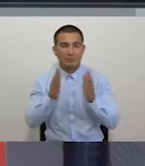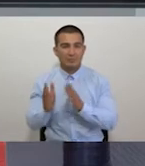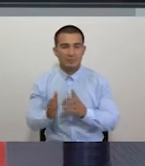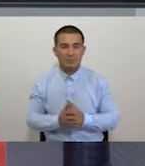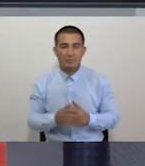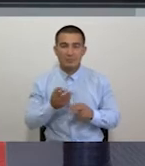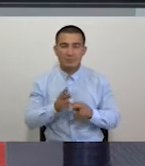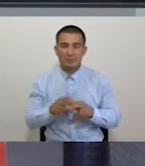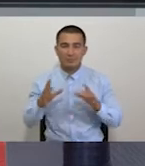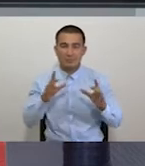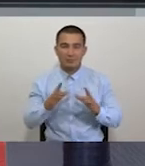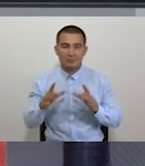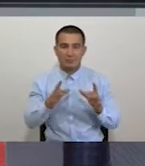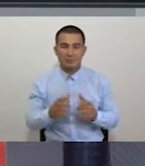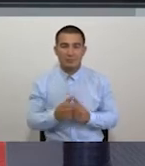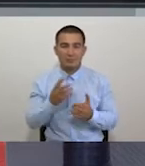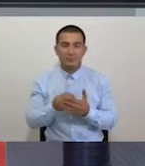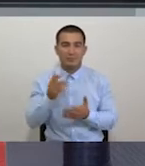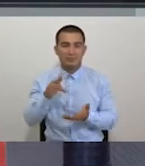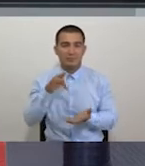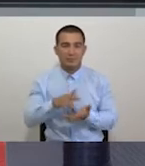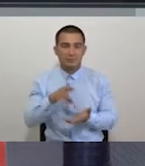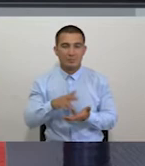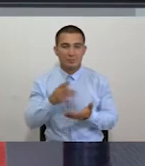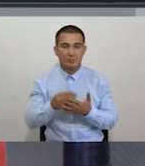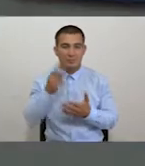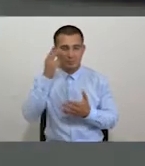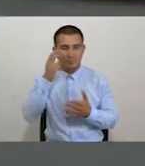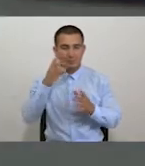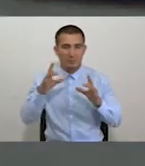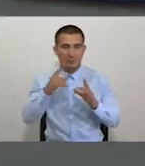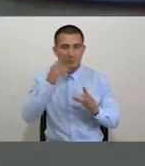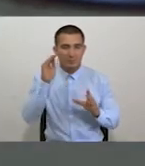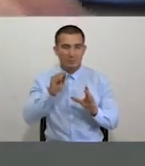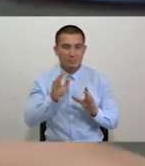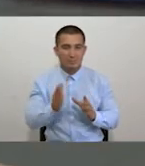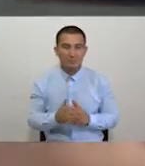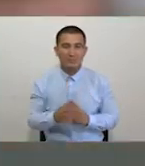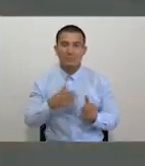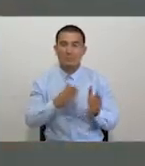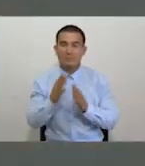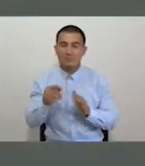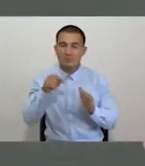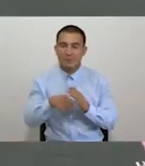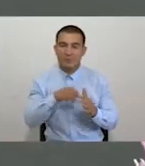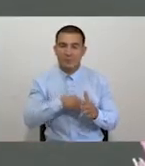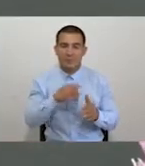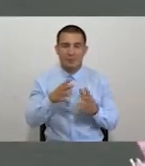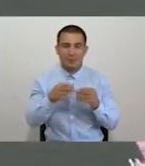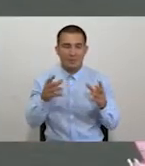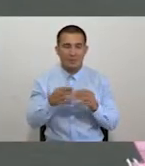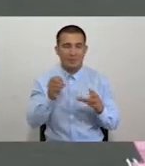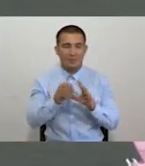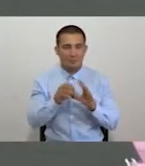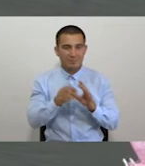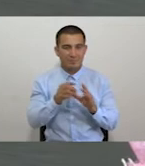Endi bu doiramizning ham markaziga plastik idishimizni joylashtiramiz va uning ichini sintipon